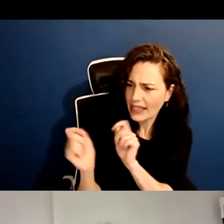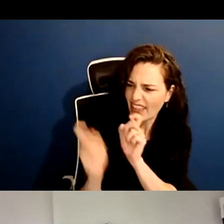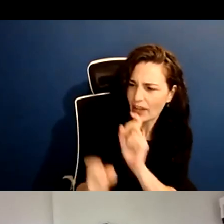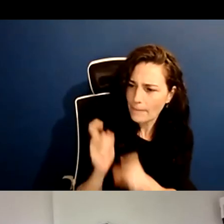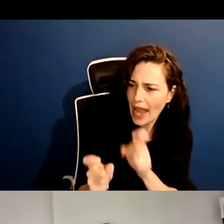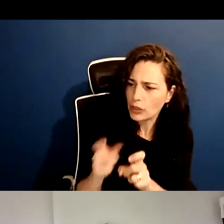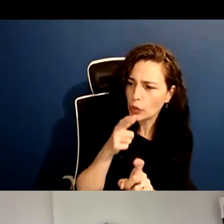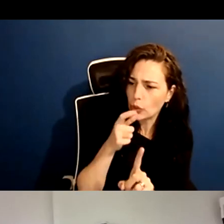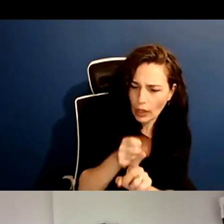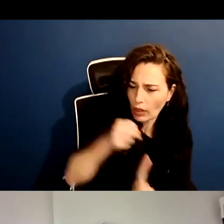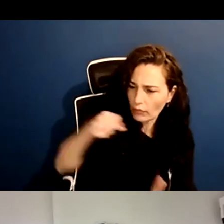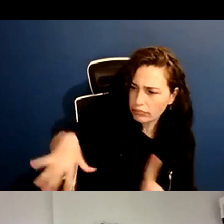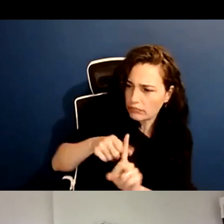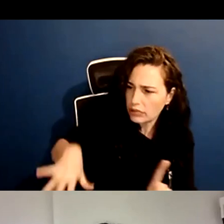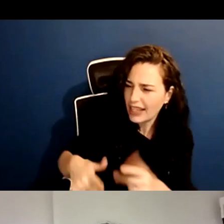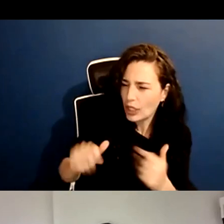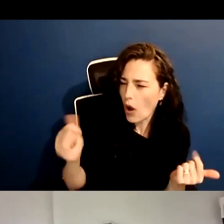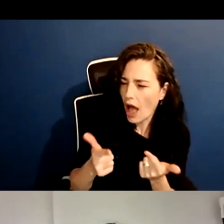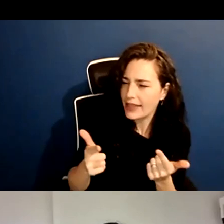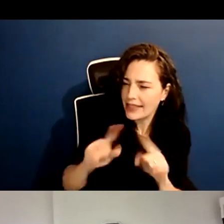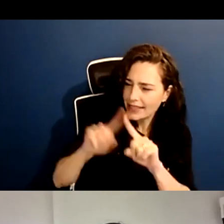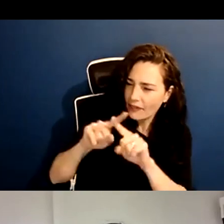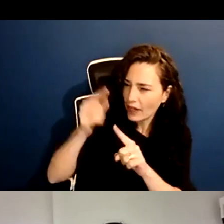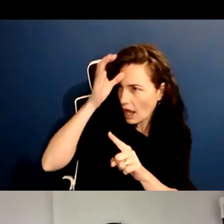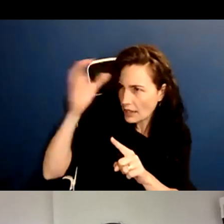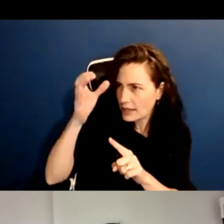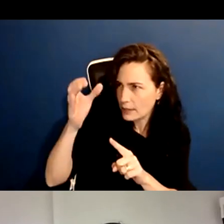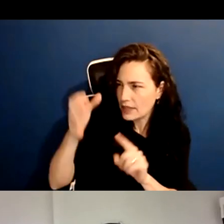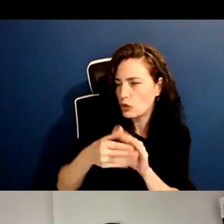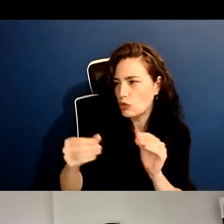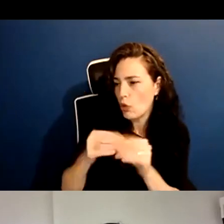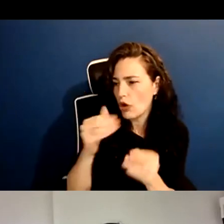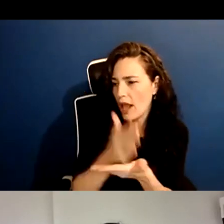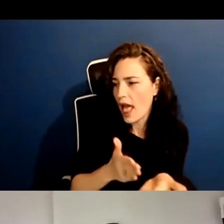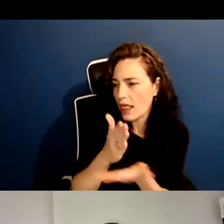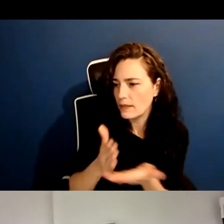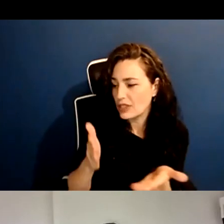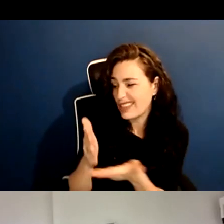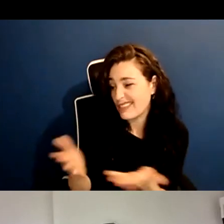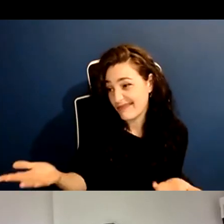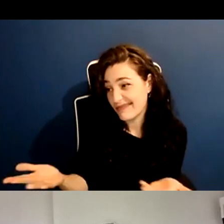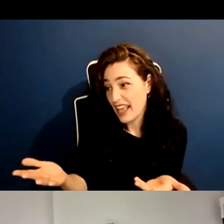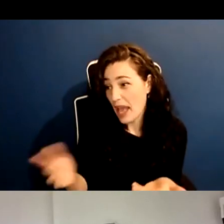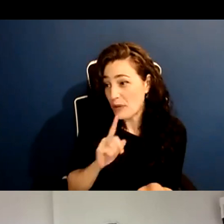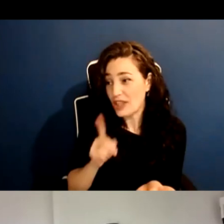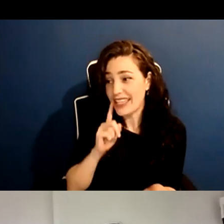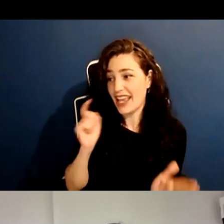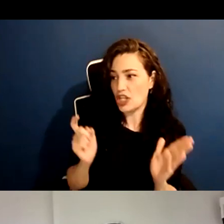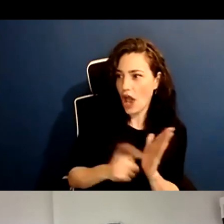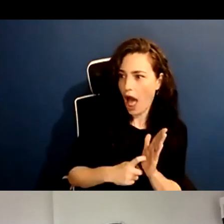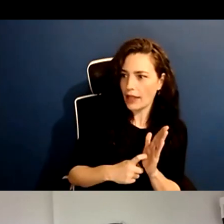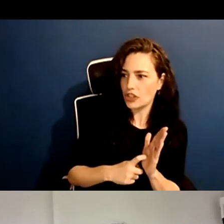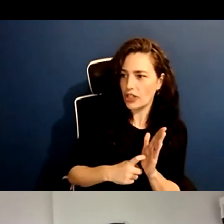are conflicts, those are story elements. And just acknowledging that you're asking those questions gives us, gives the